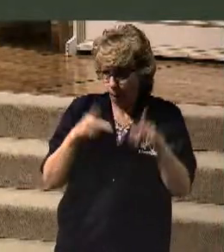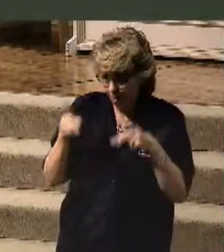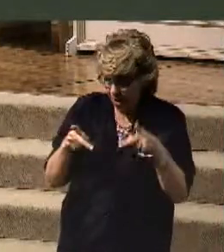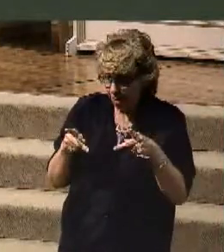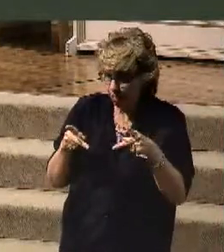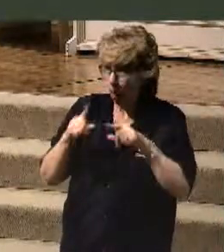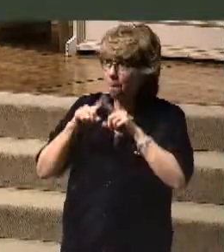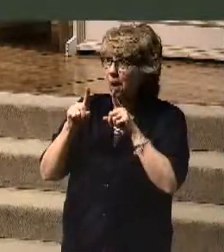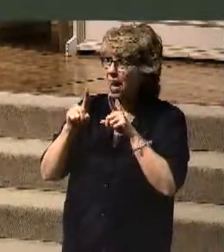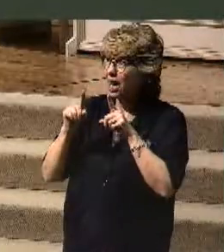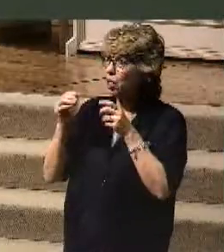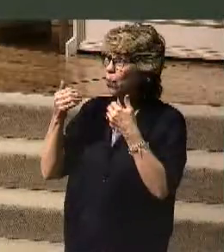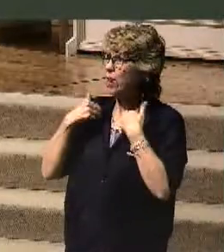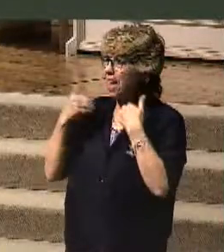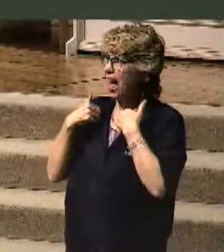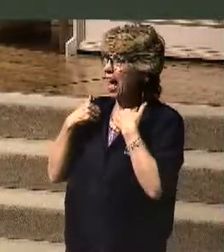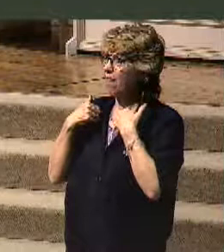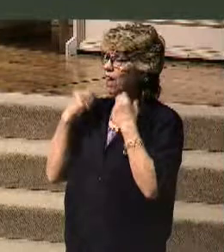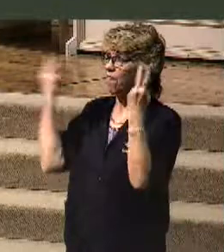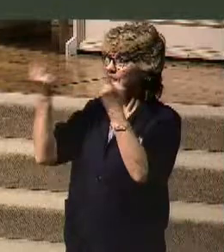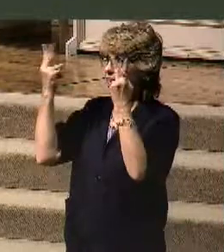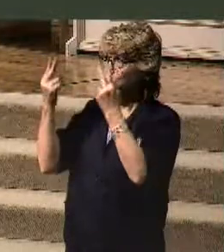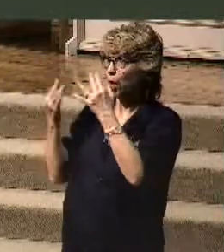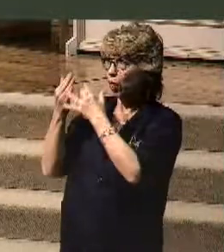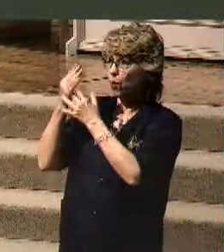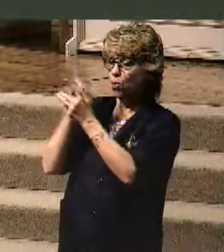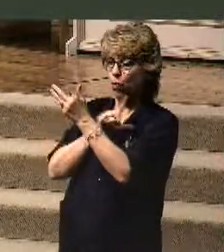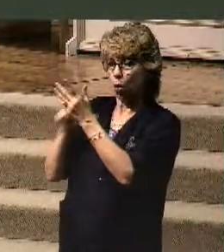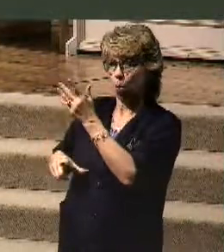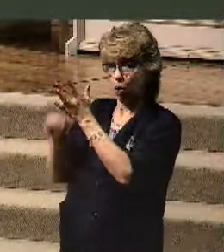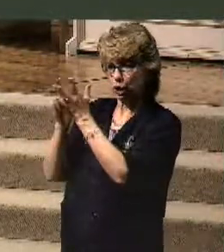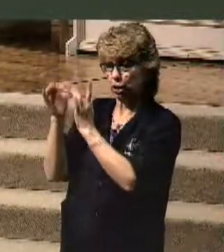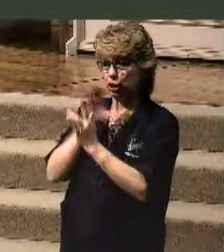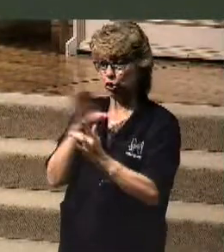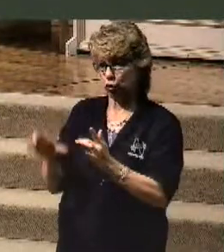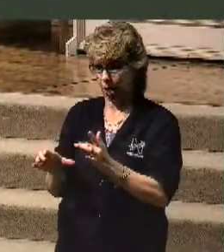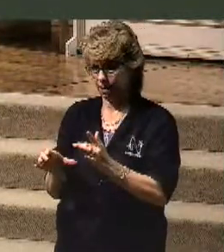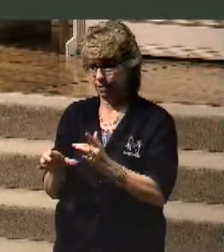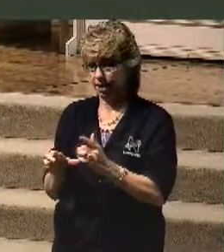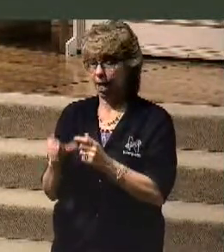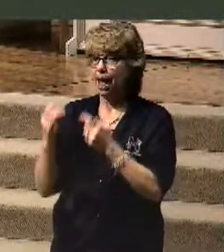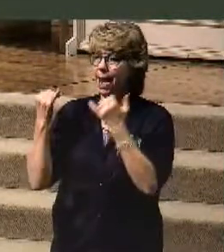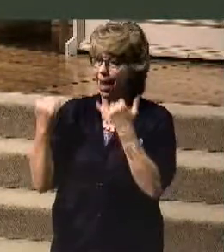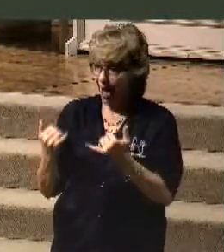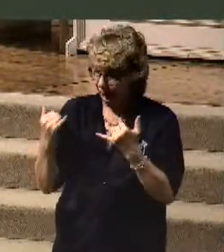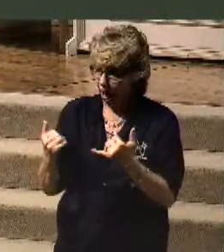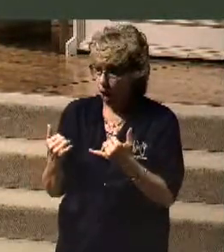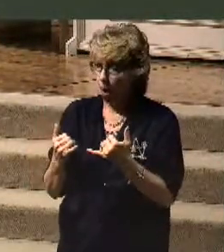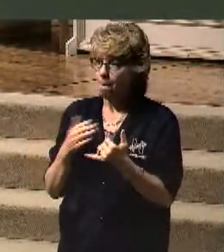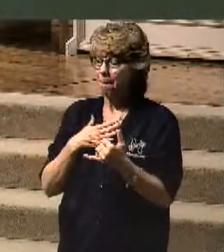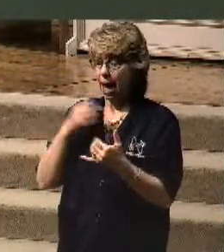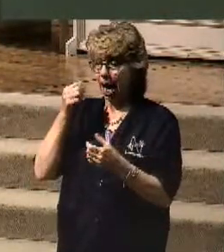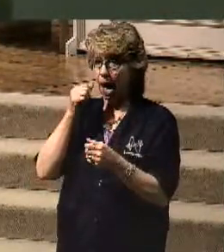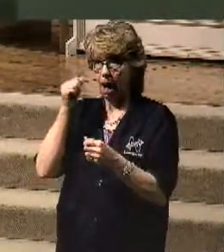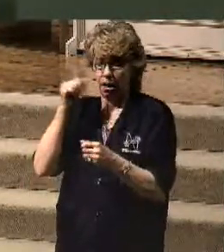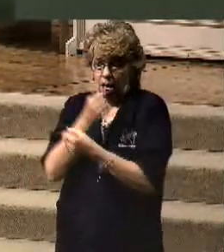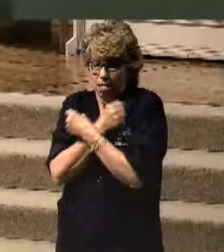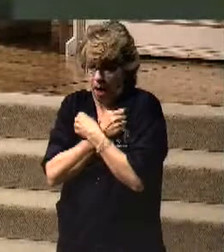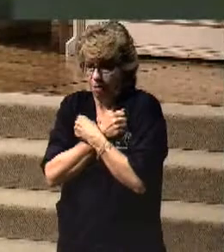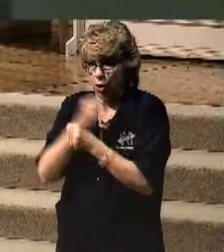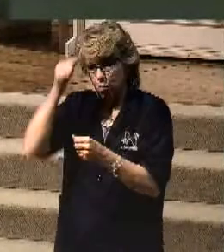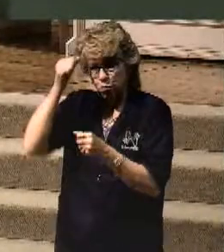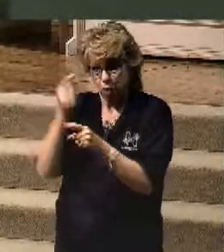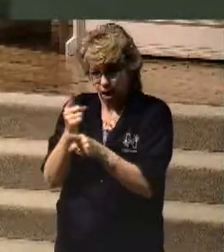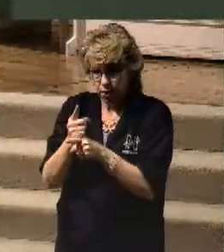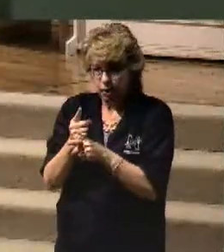Jesus Christ." Read verse 58 aloud with me, please. "Therefore, my beloved brethren, be ye